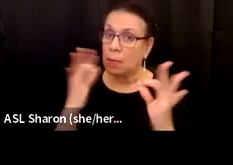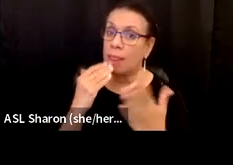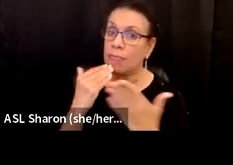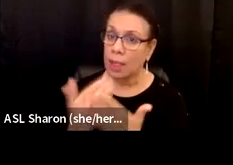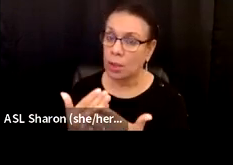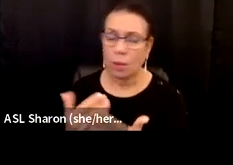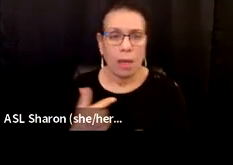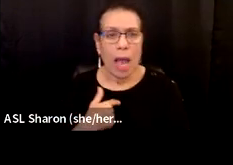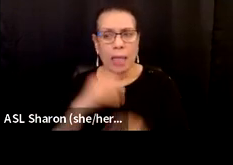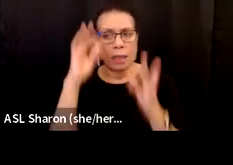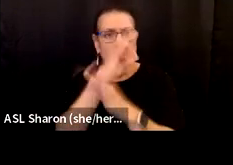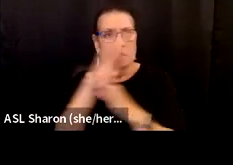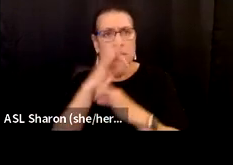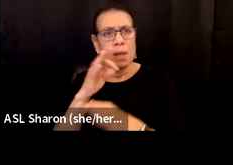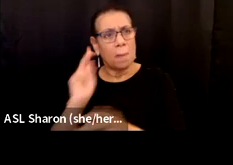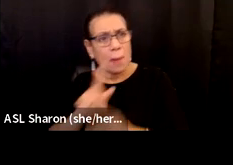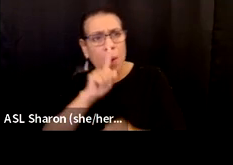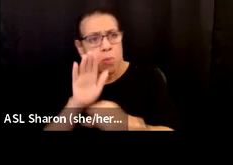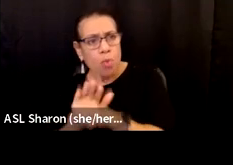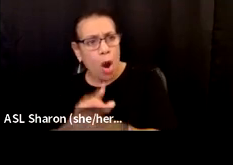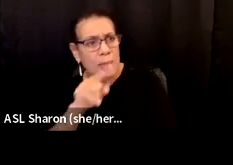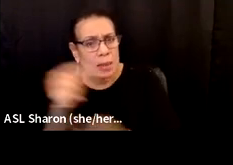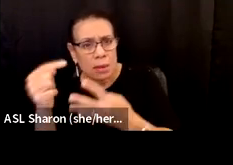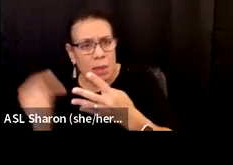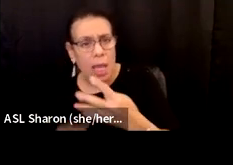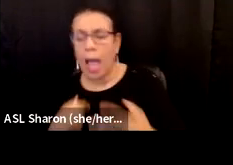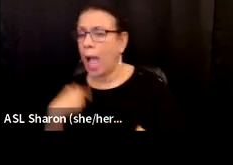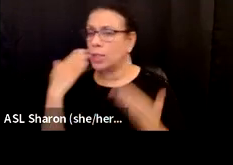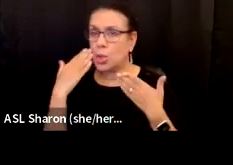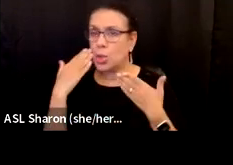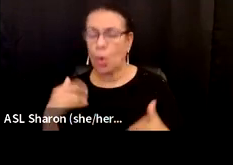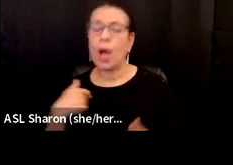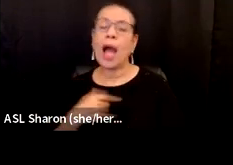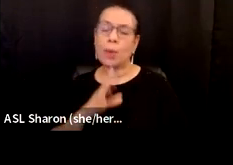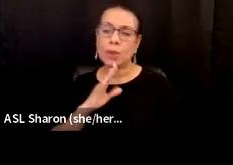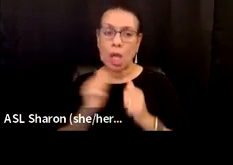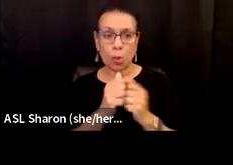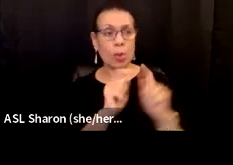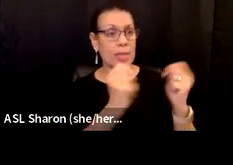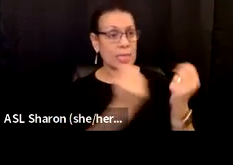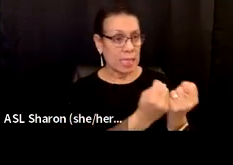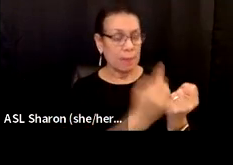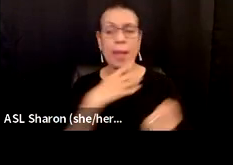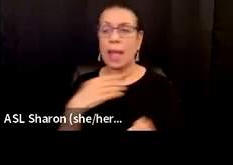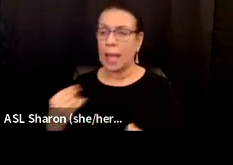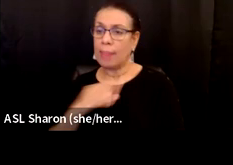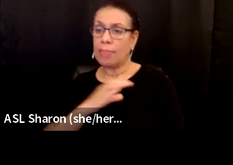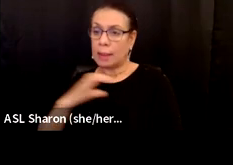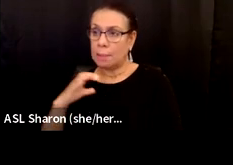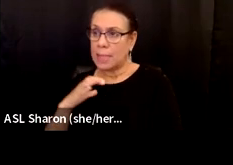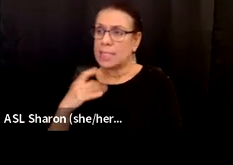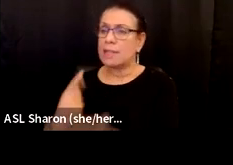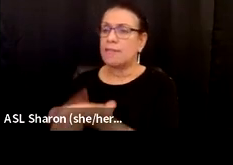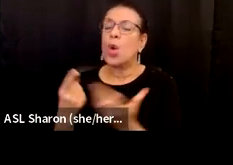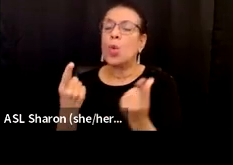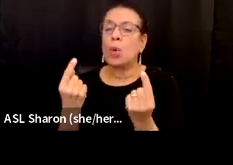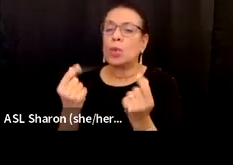unaware of such promises and i will follow up with the team and the school community to sort out the next steps for the shaw school as